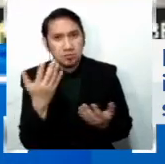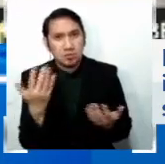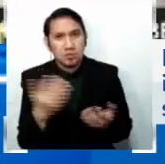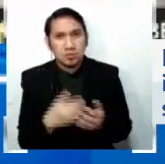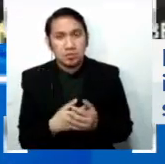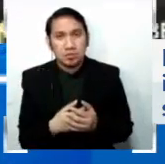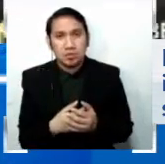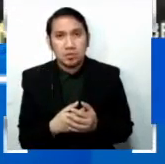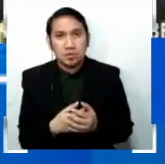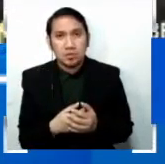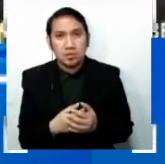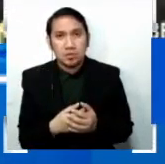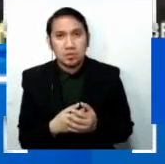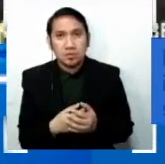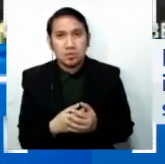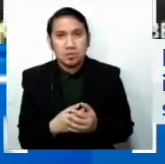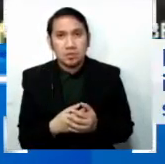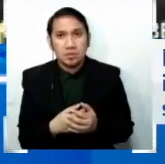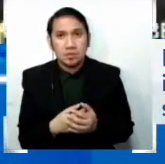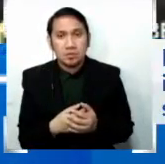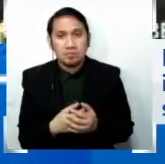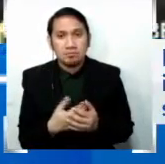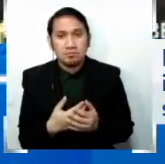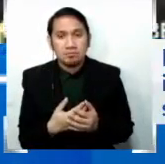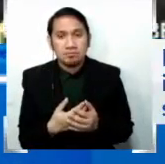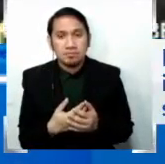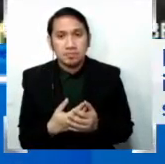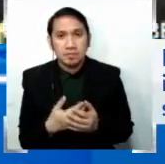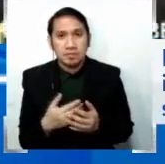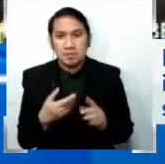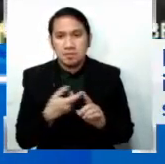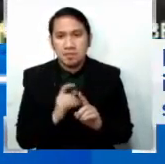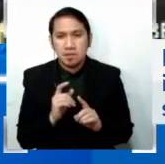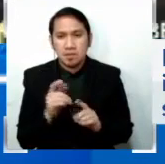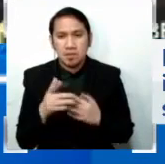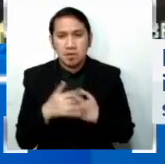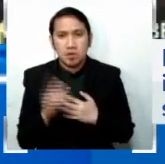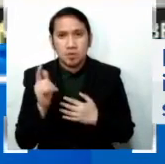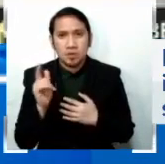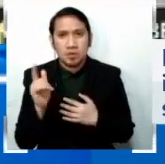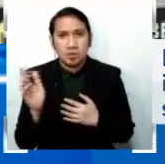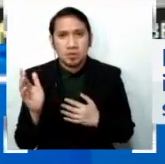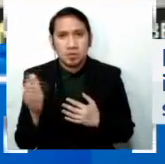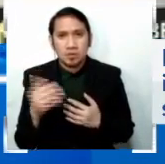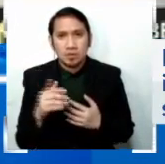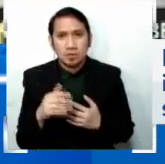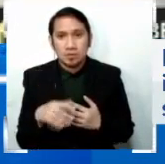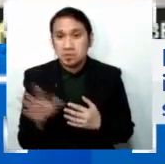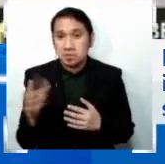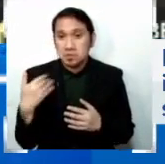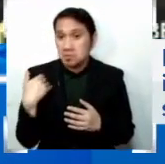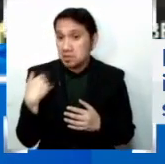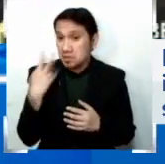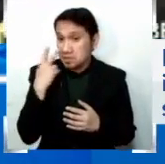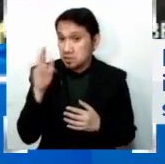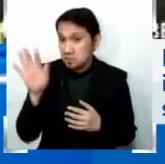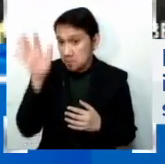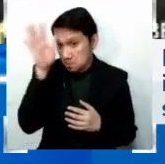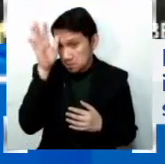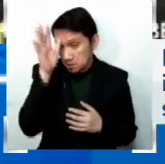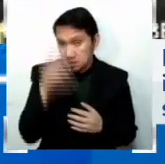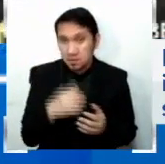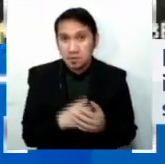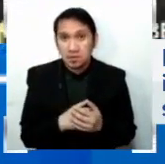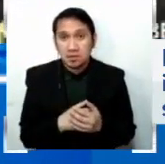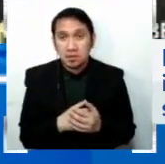We have been estranged since early 2020. You have not seen him since early 2020? I have been estranged